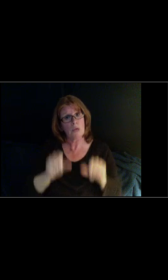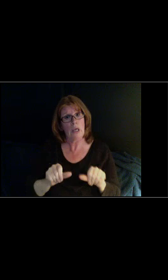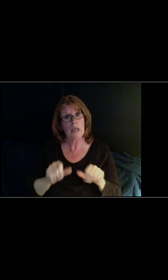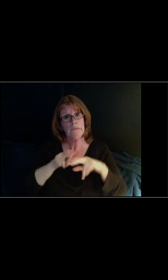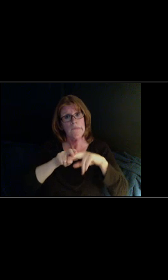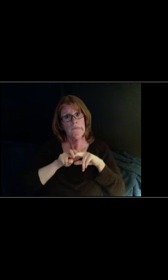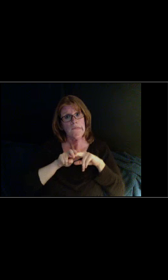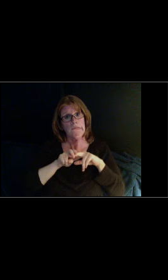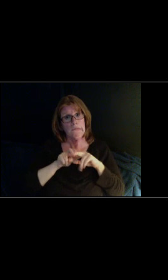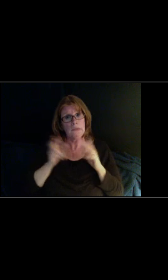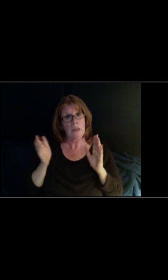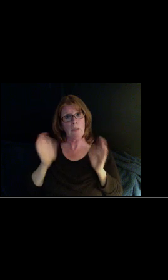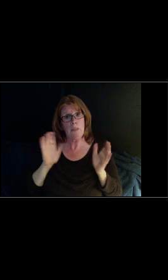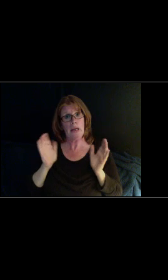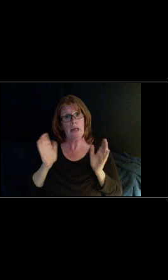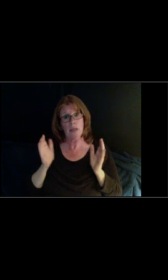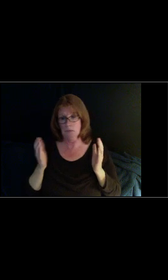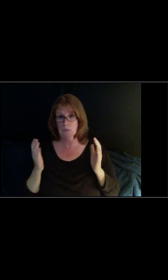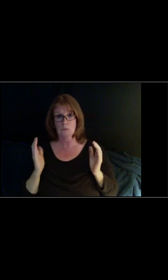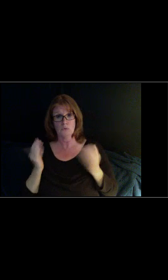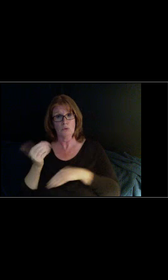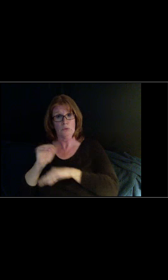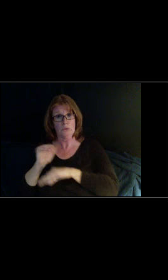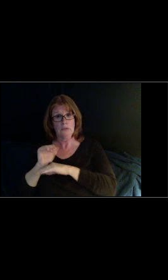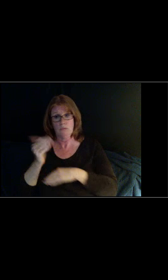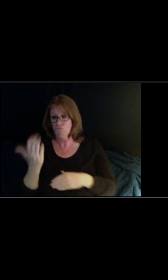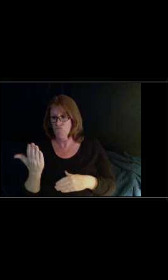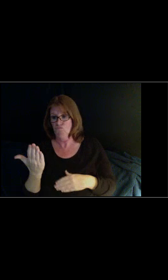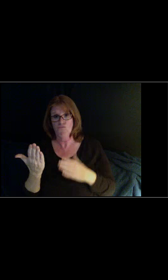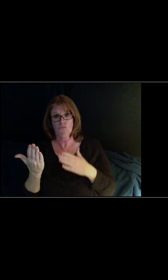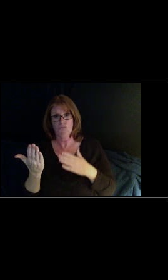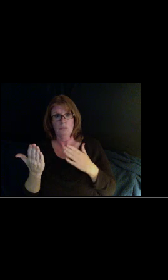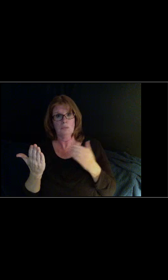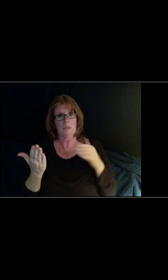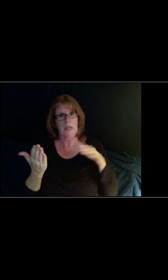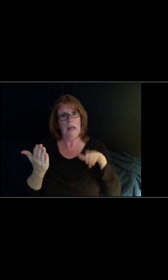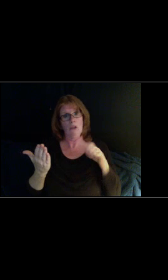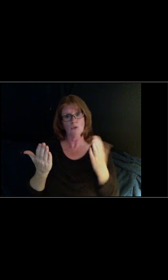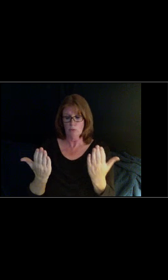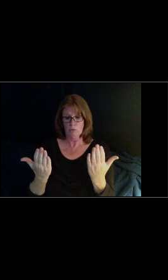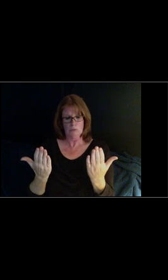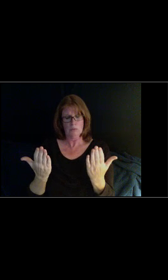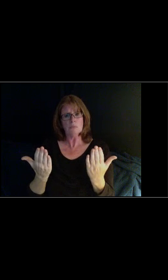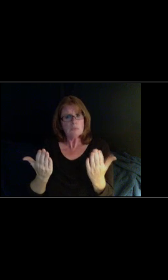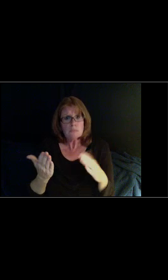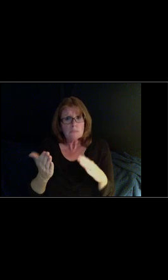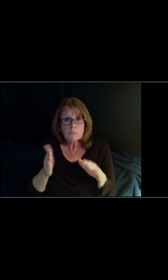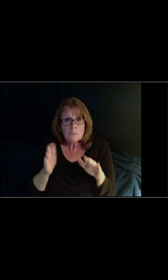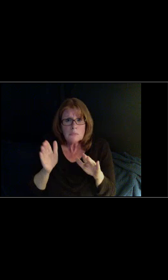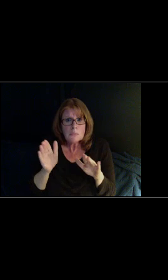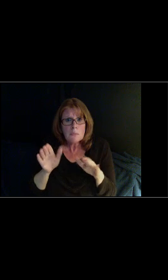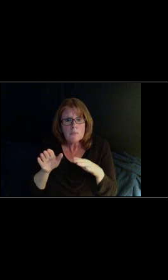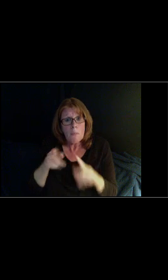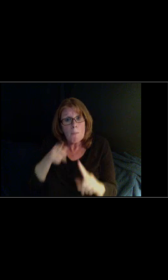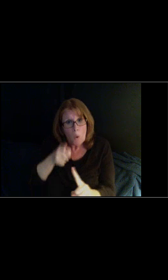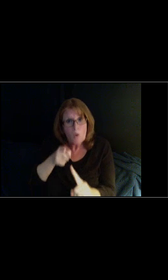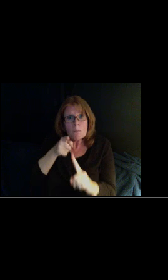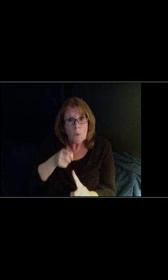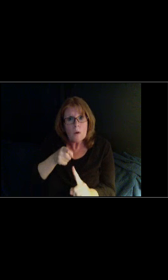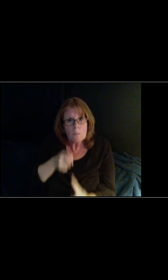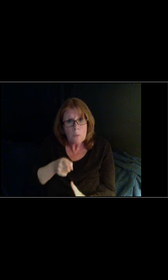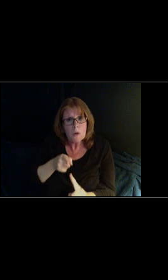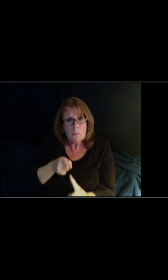be happy to send those out. And you would be able to compare what I have on paper